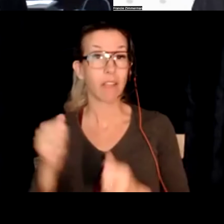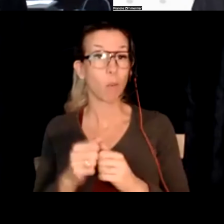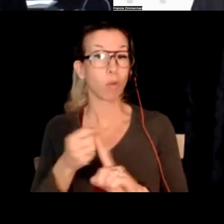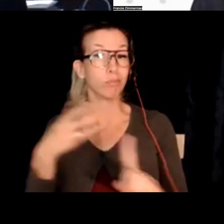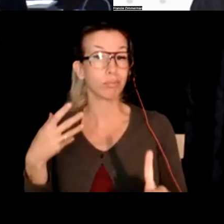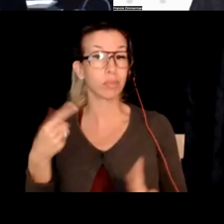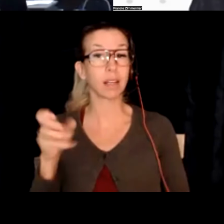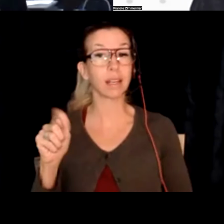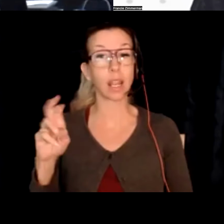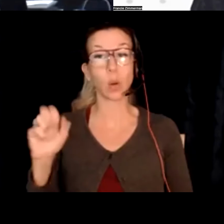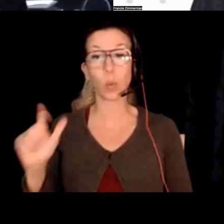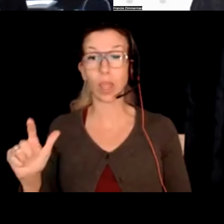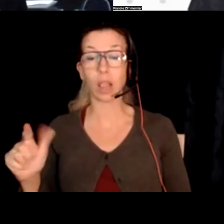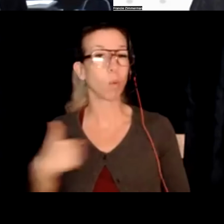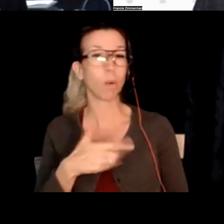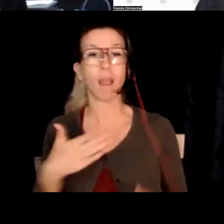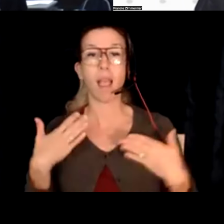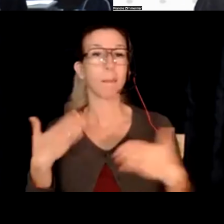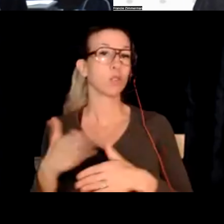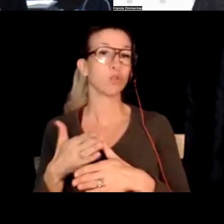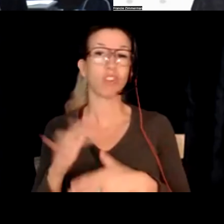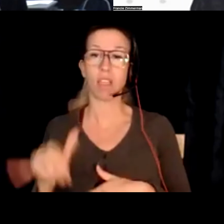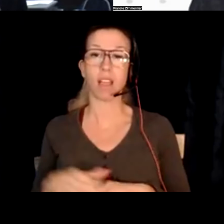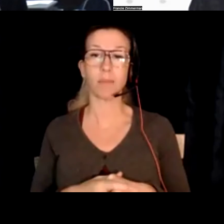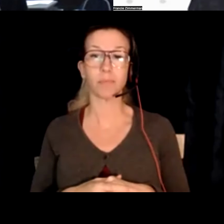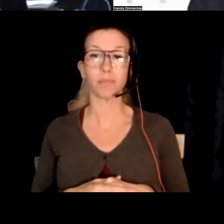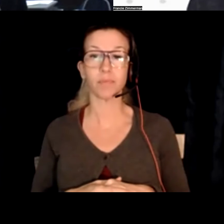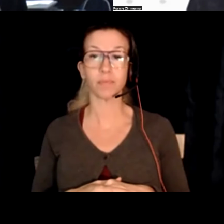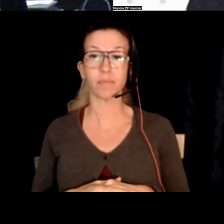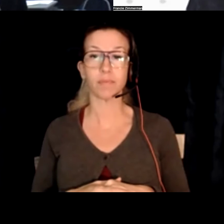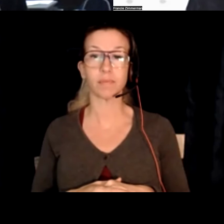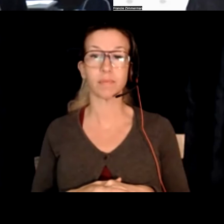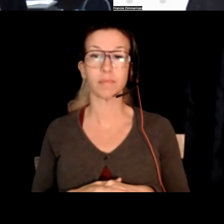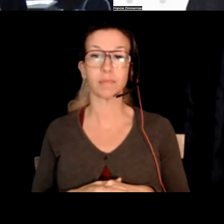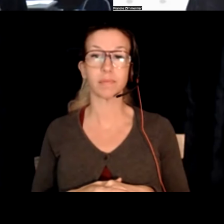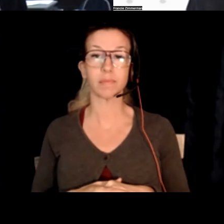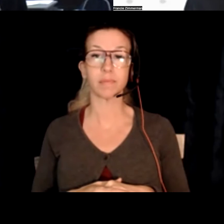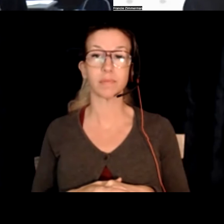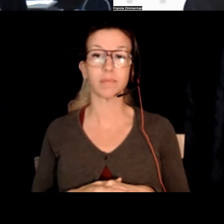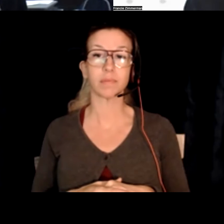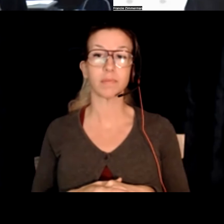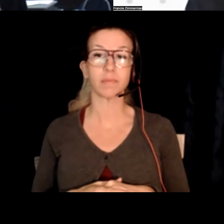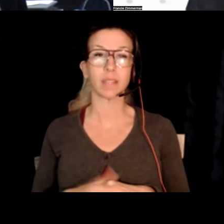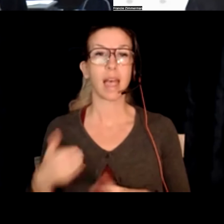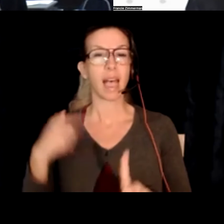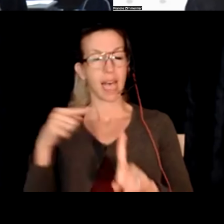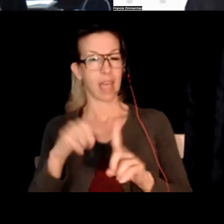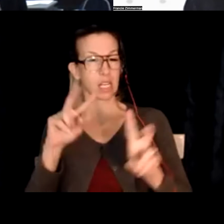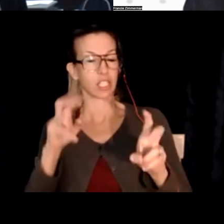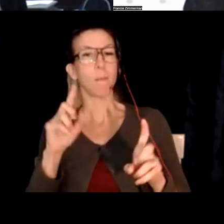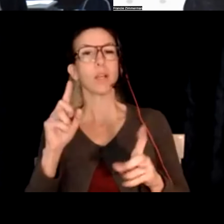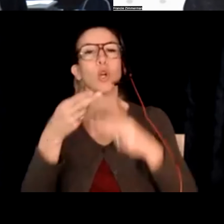lessons learned, we would be happy to share that. I do feel like we did give that topic only passing attention